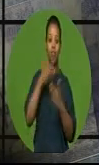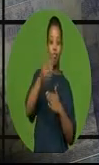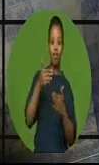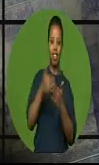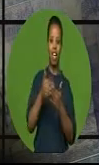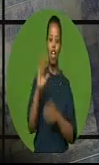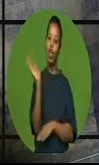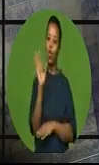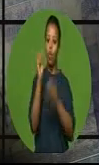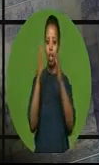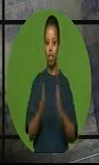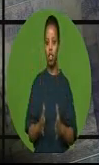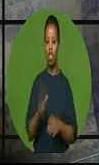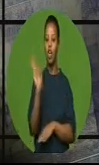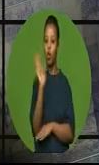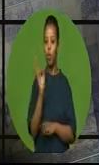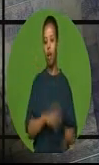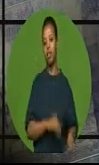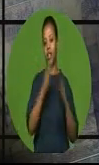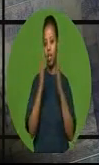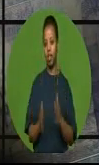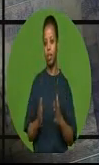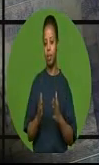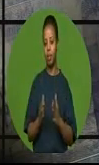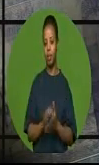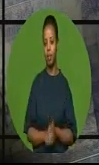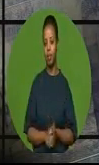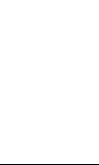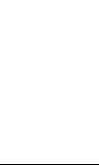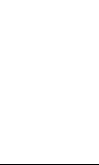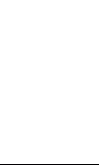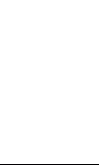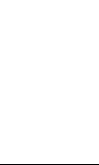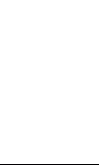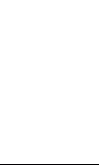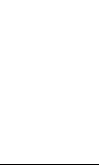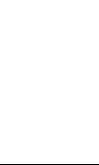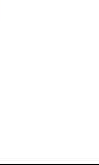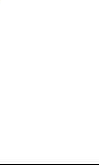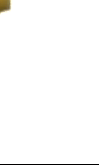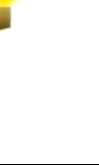Until then, goodbye, teacher. Goodbye, students.